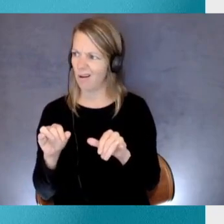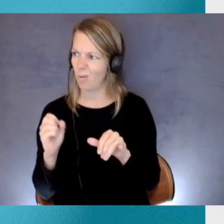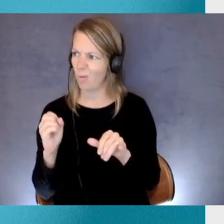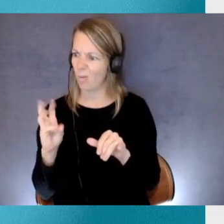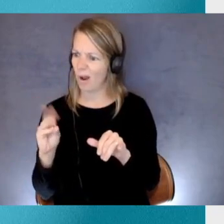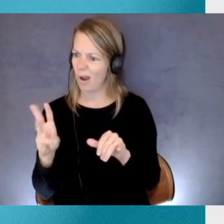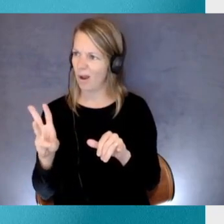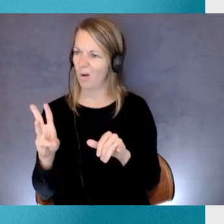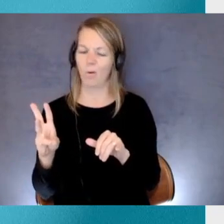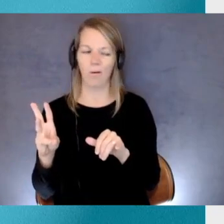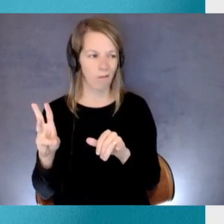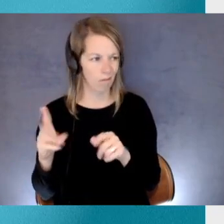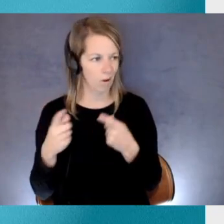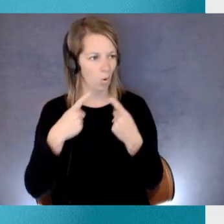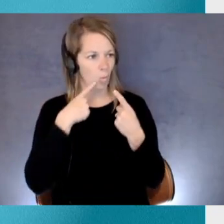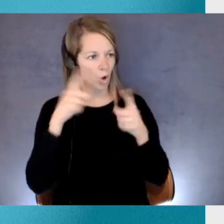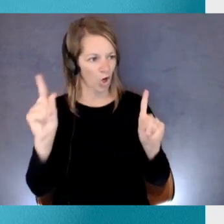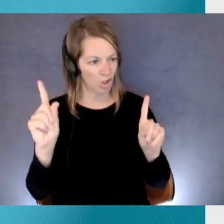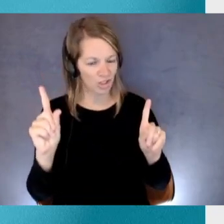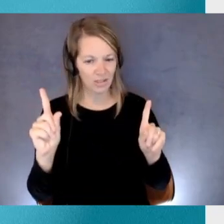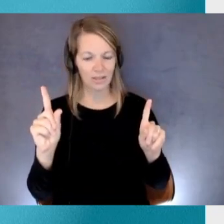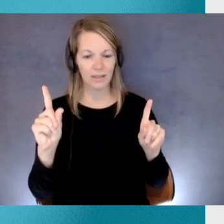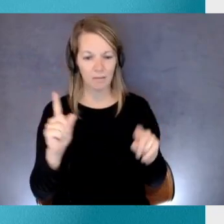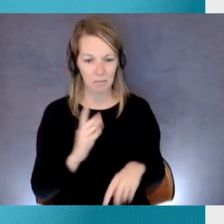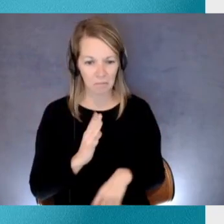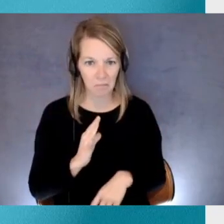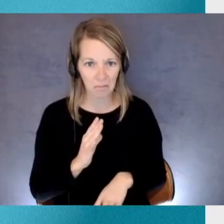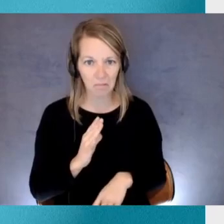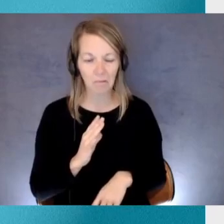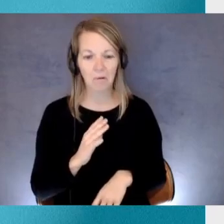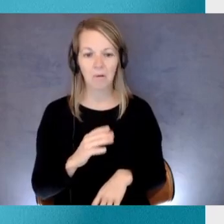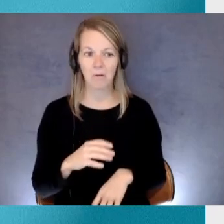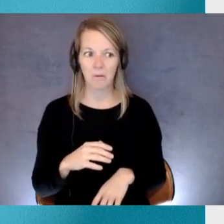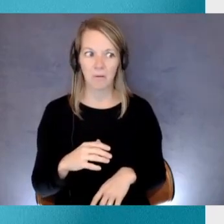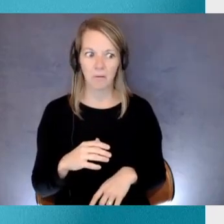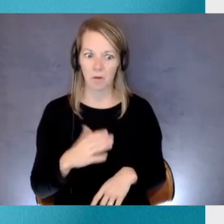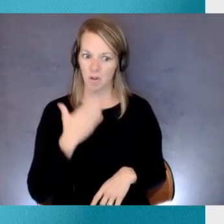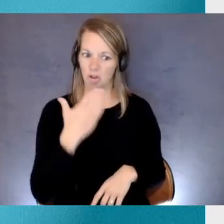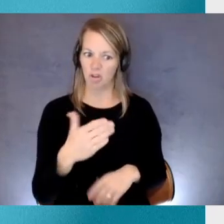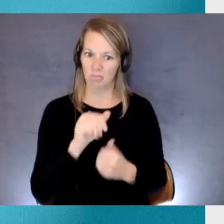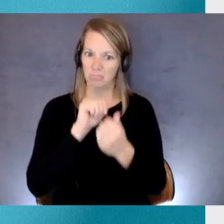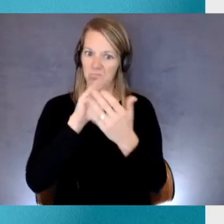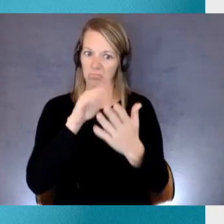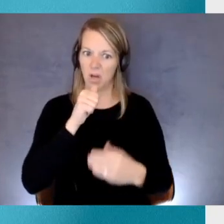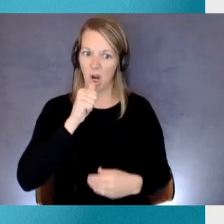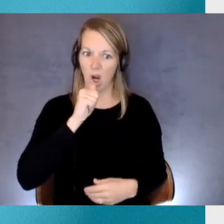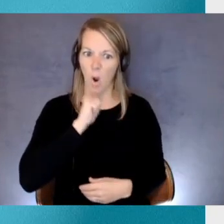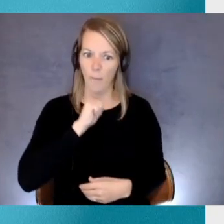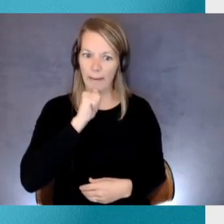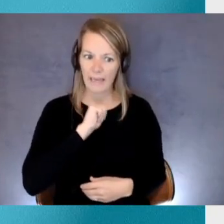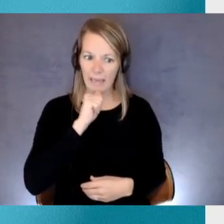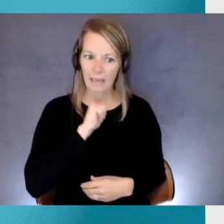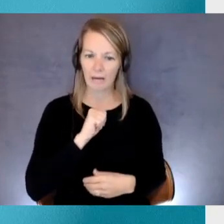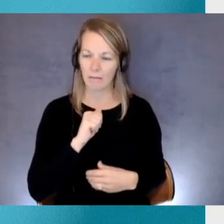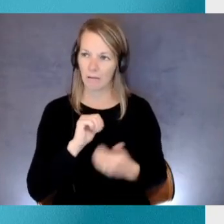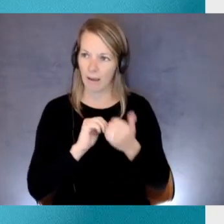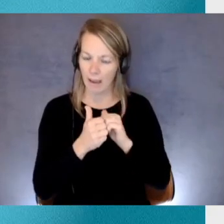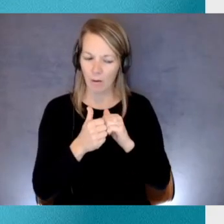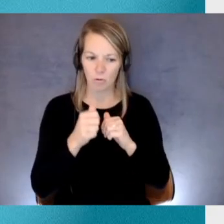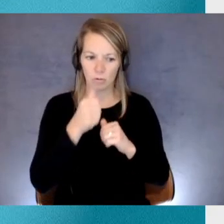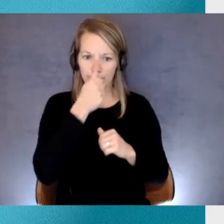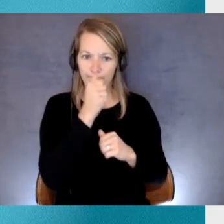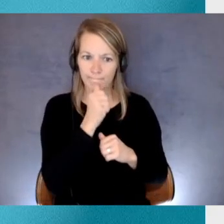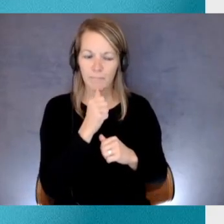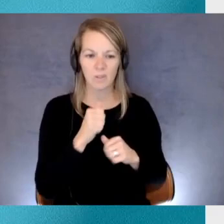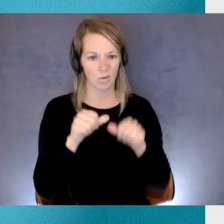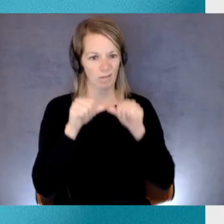well, this works. And it was the best coping kind of plan I found for what I was dealing with. And so I just